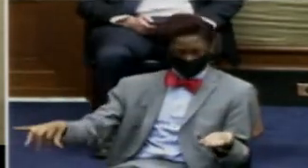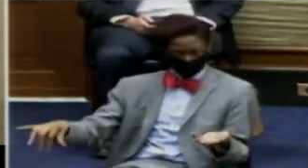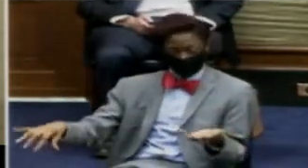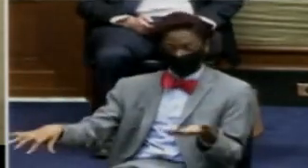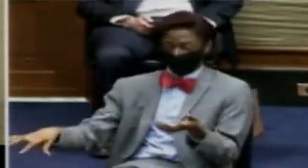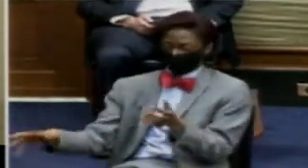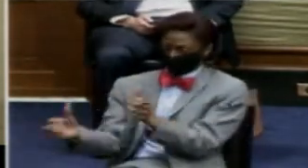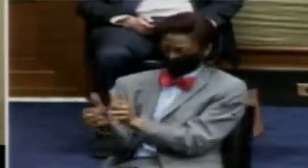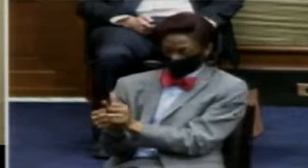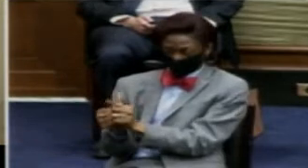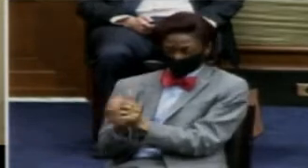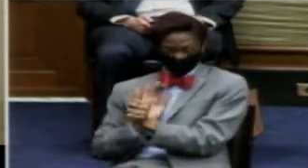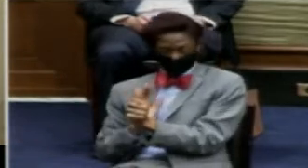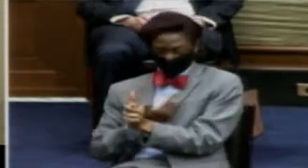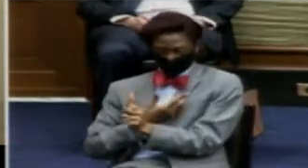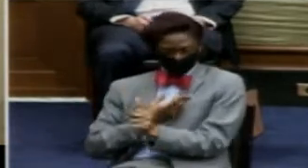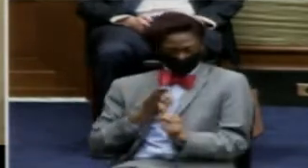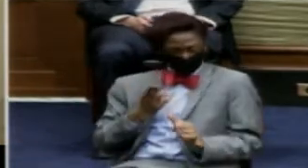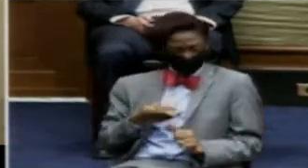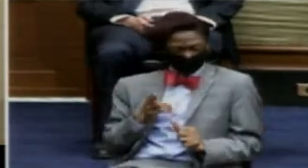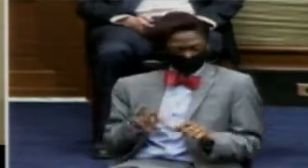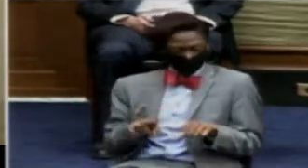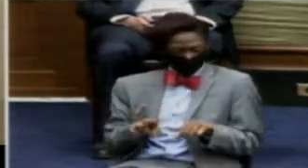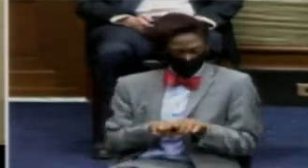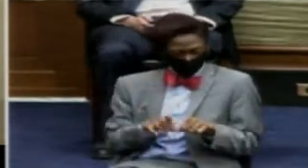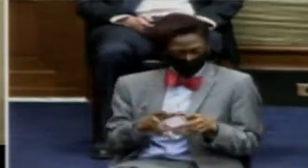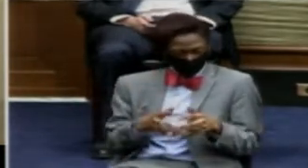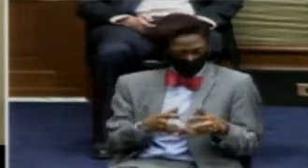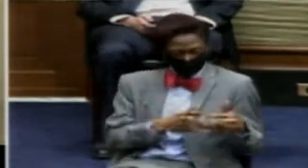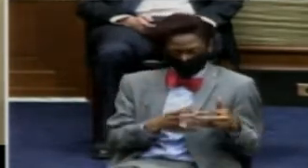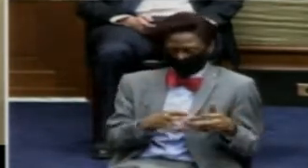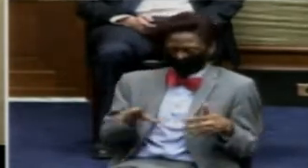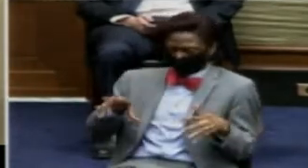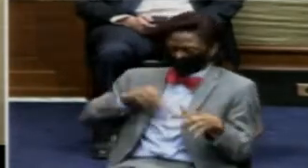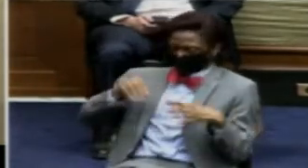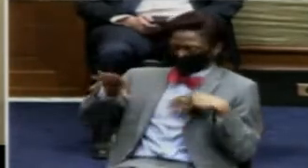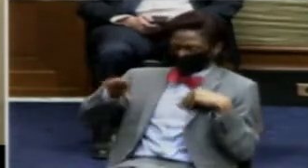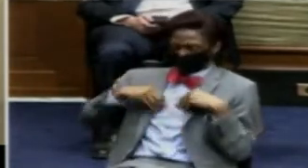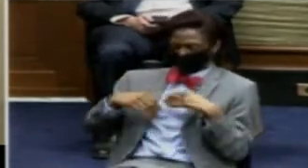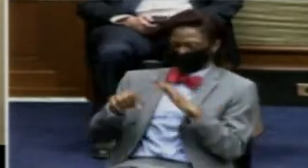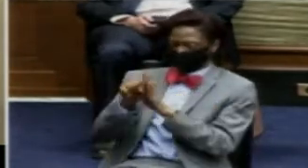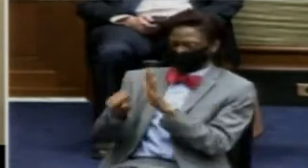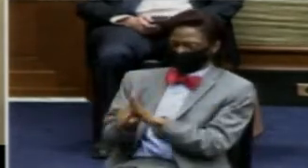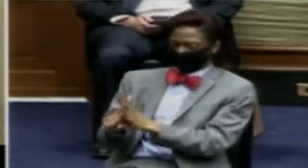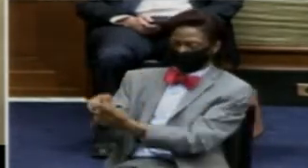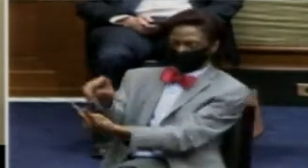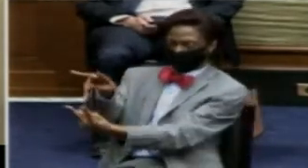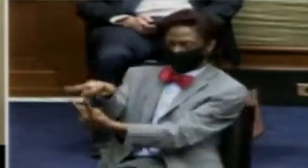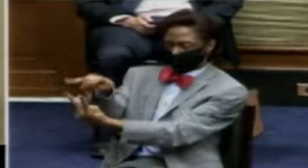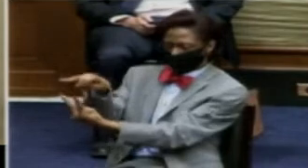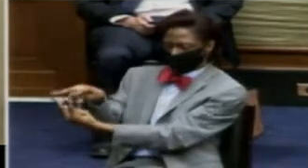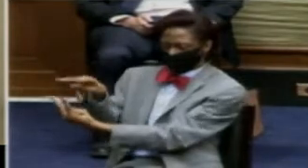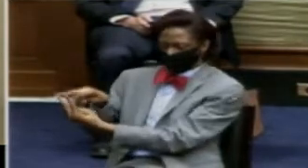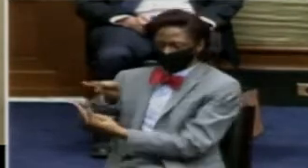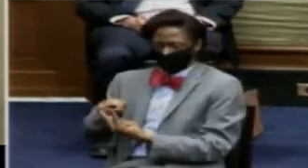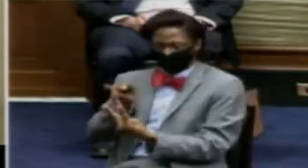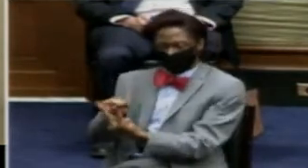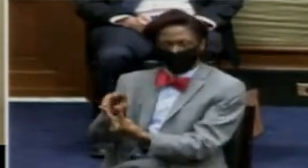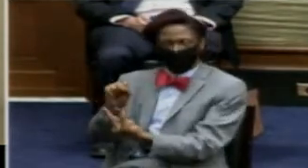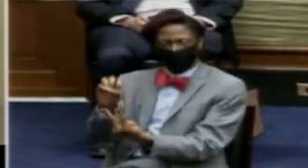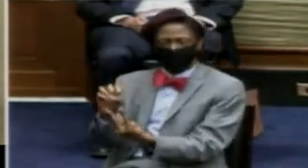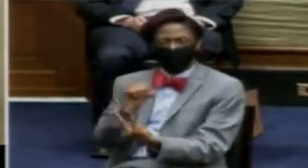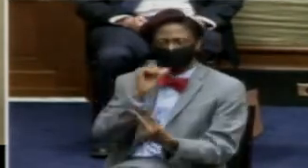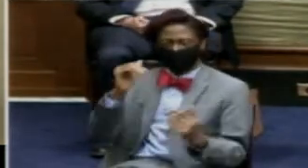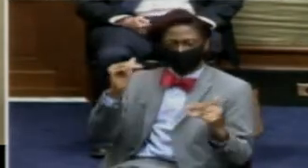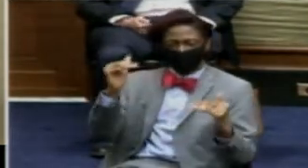that our history as a nation admits states that are paired together so it does not throw off balance